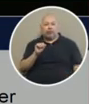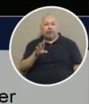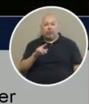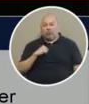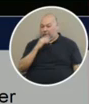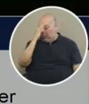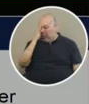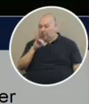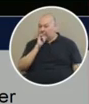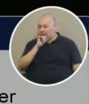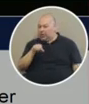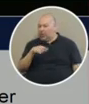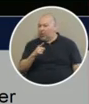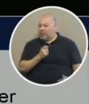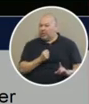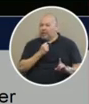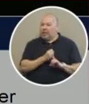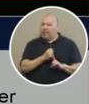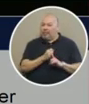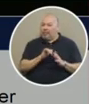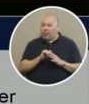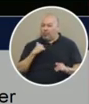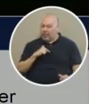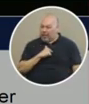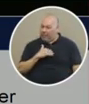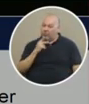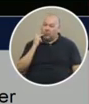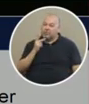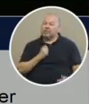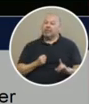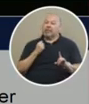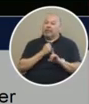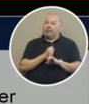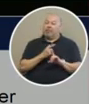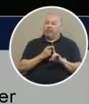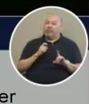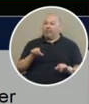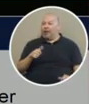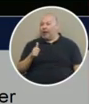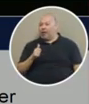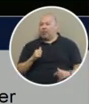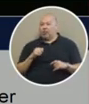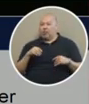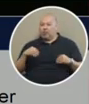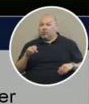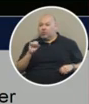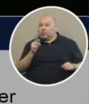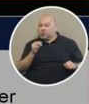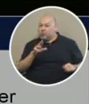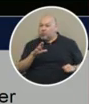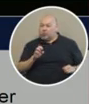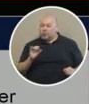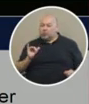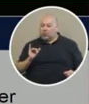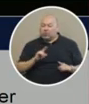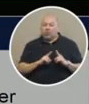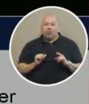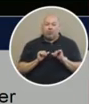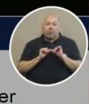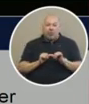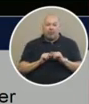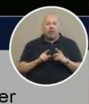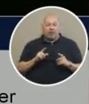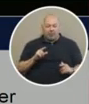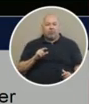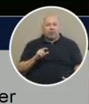We know that those aren't the only impacts we're going to see on the revenue side. We know we're going to see impacts from other revenue sources as well, whether it be permits from